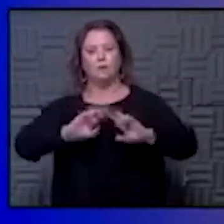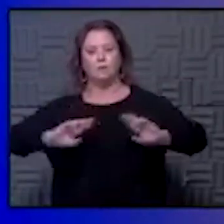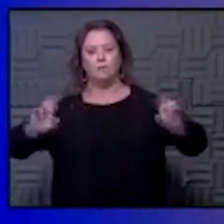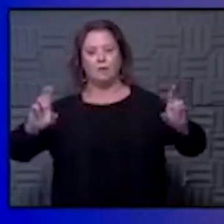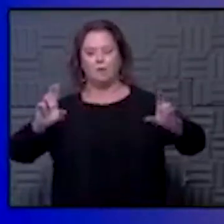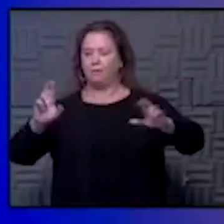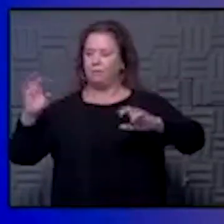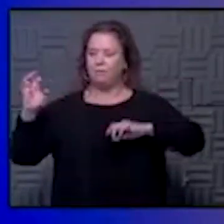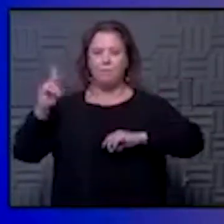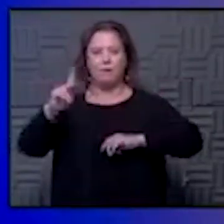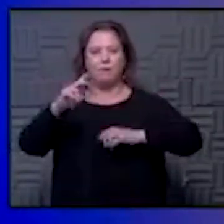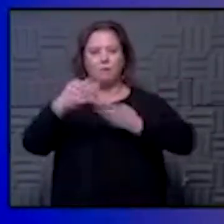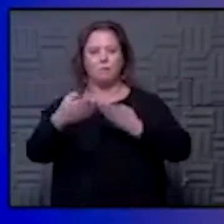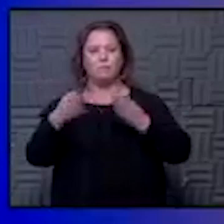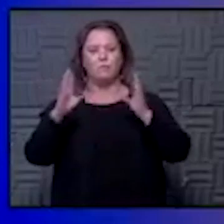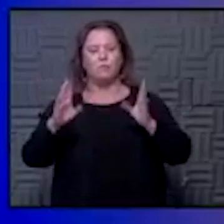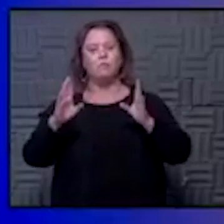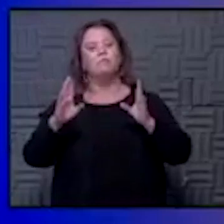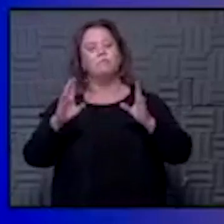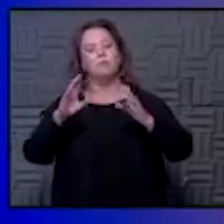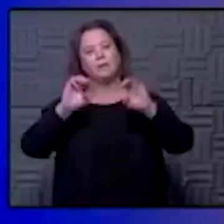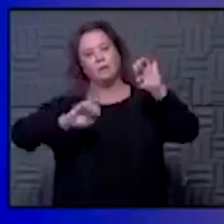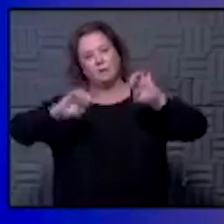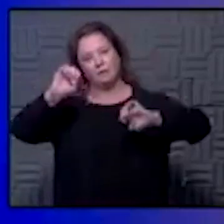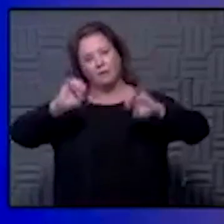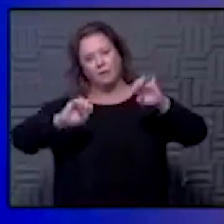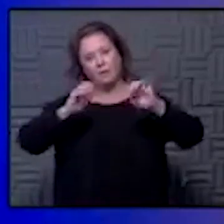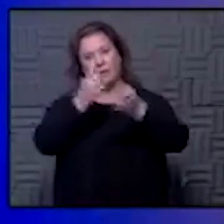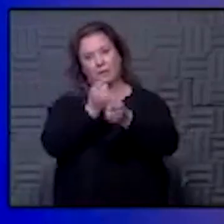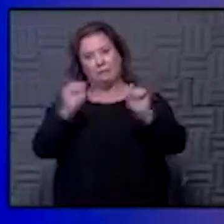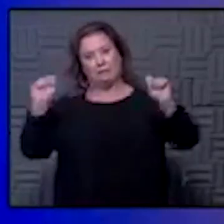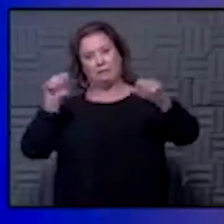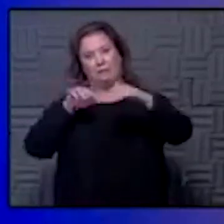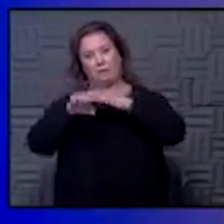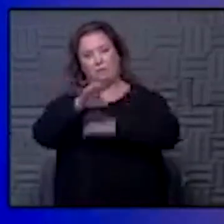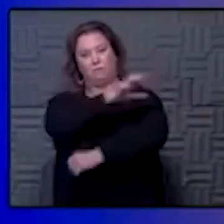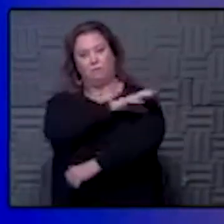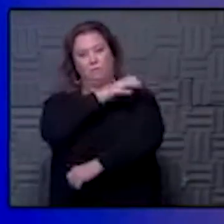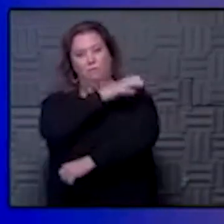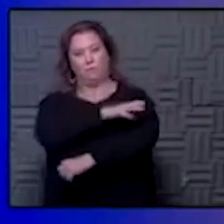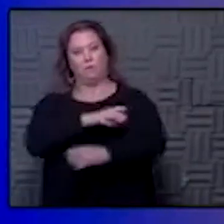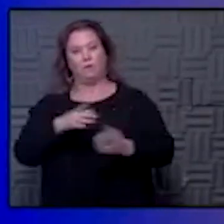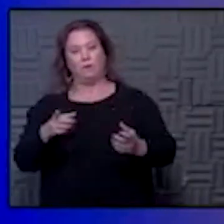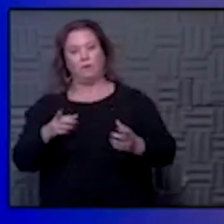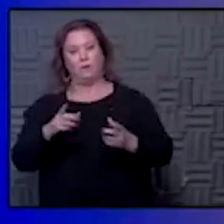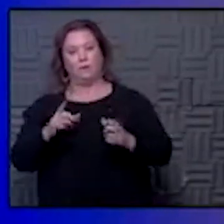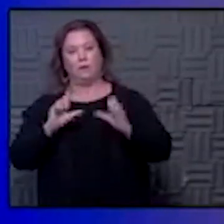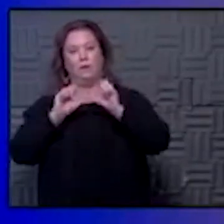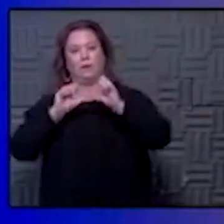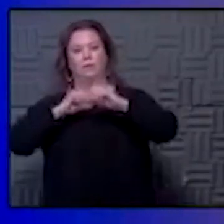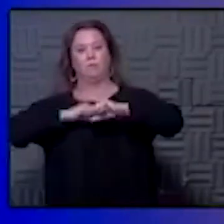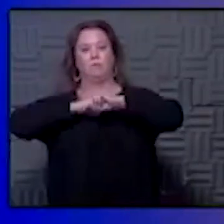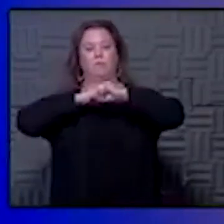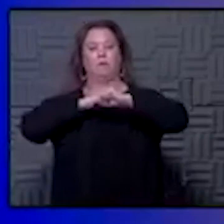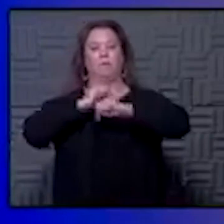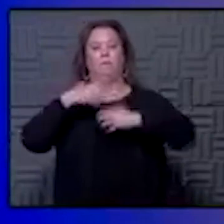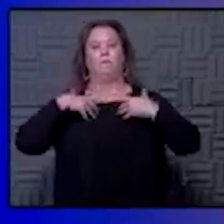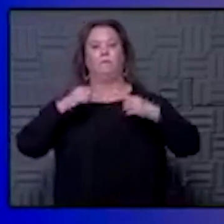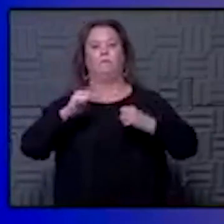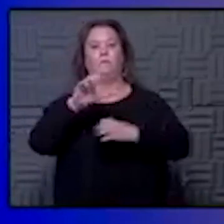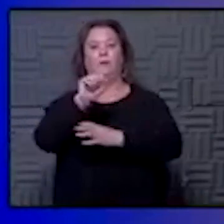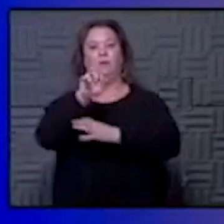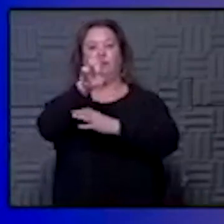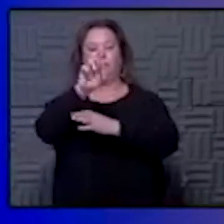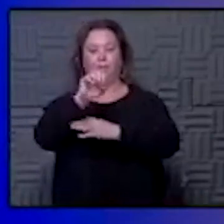and evaluated. It's absolutely safe to go to the ER. It's absolutely safe to go to your clinics. Keep up your preventive health care. It's